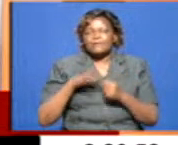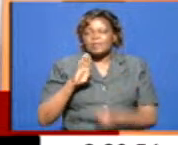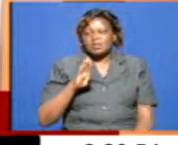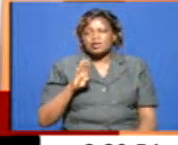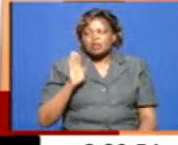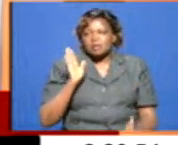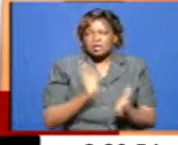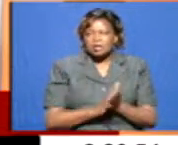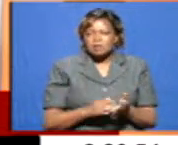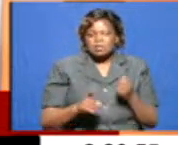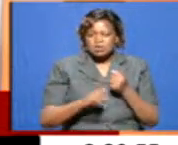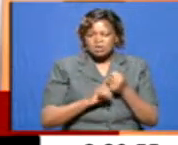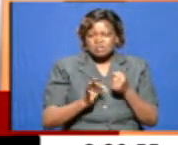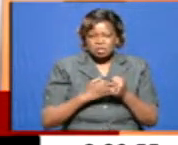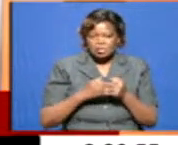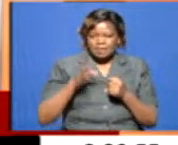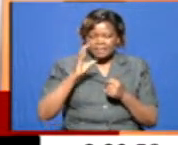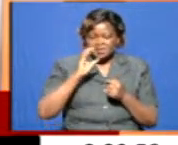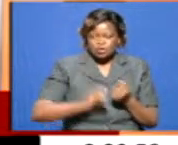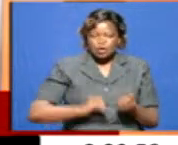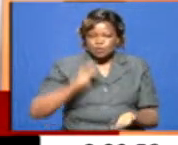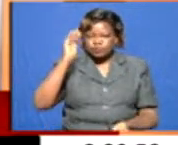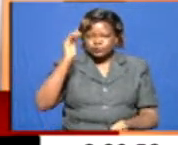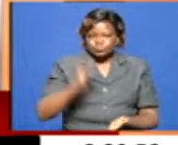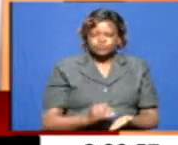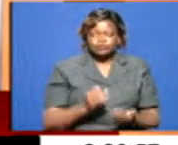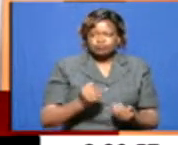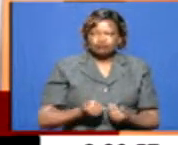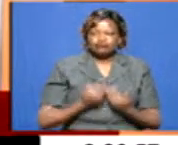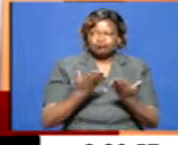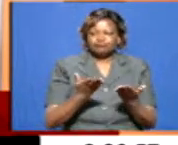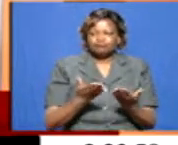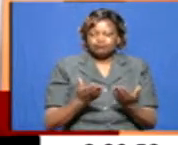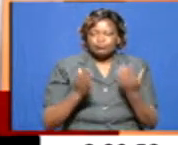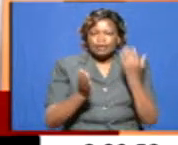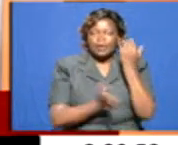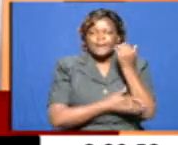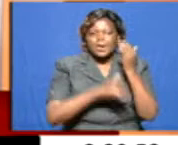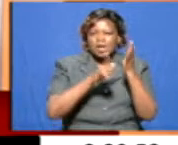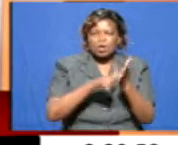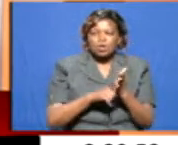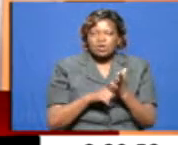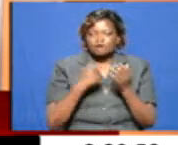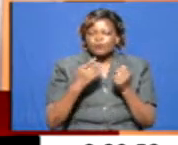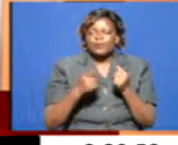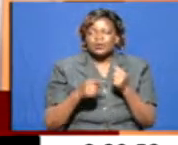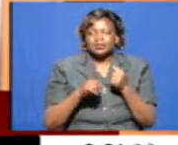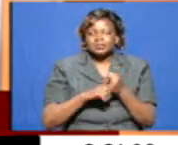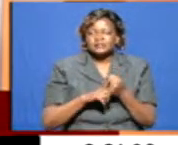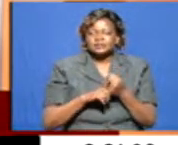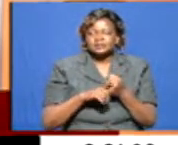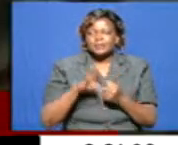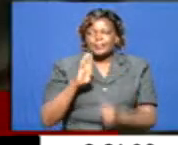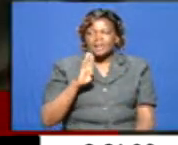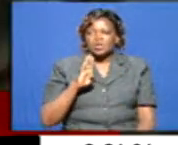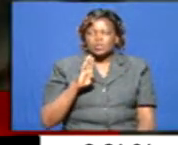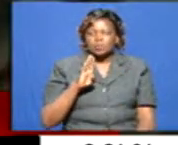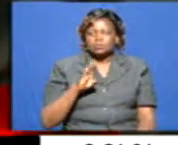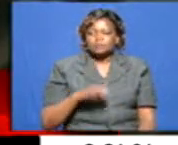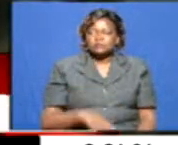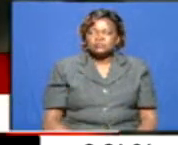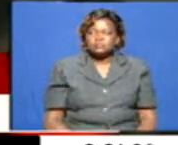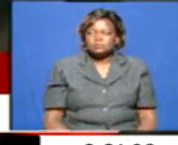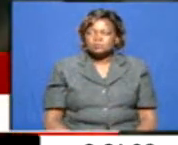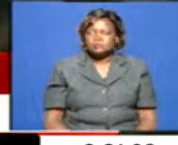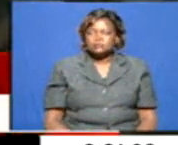a 68% reduction in provisions for bad loans at 4.6 billion shillings.